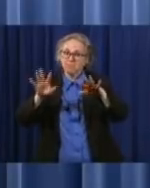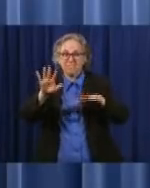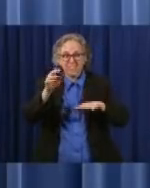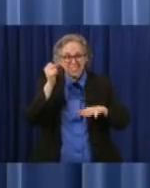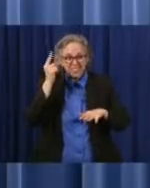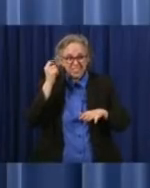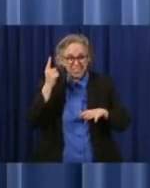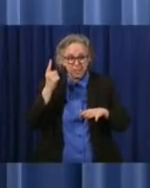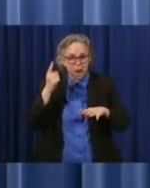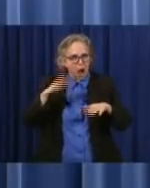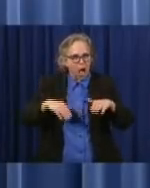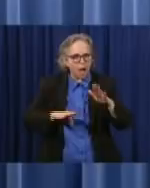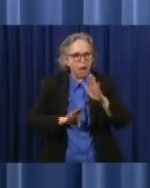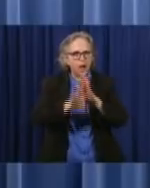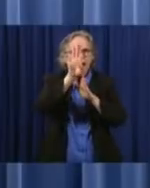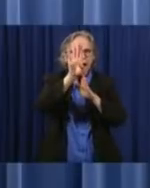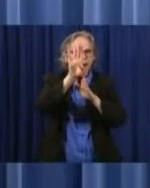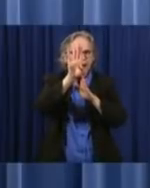about either.